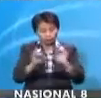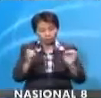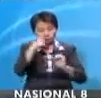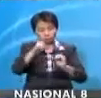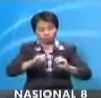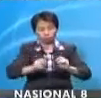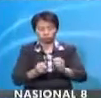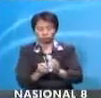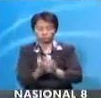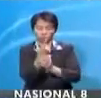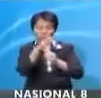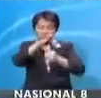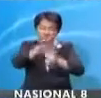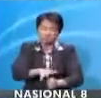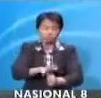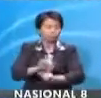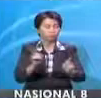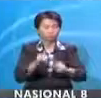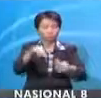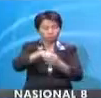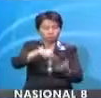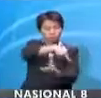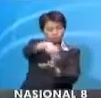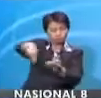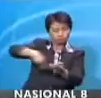increase tension in the region.